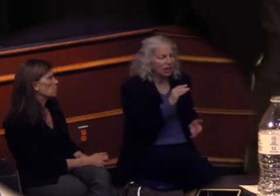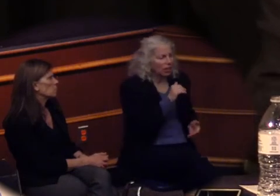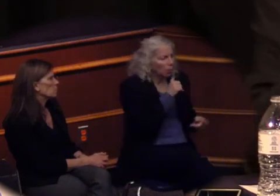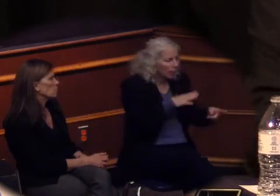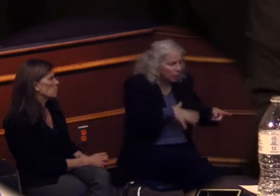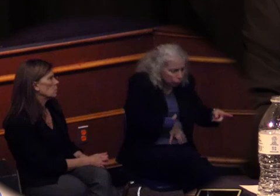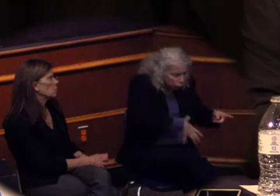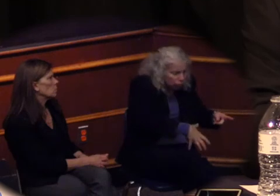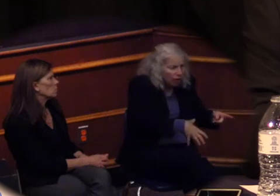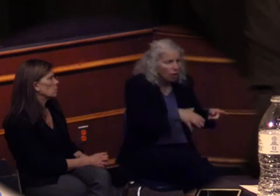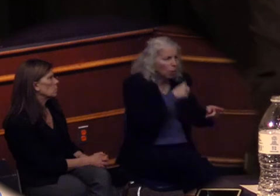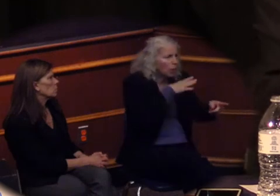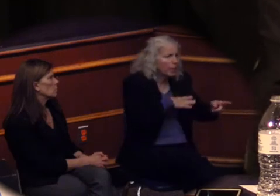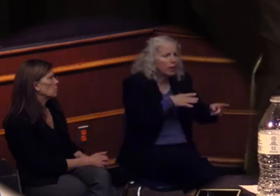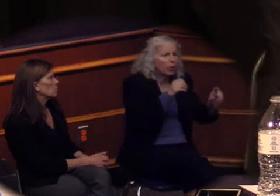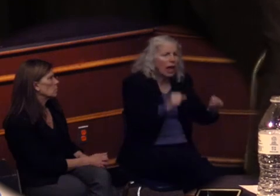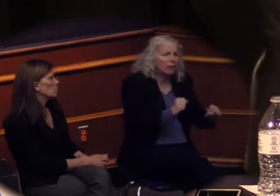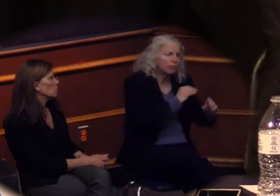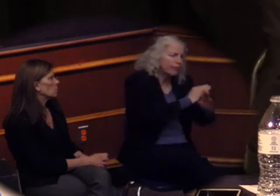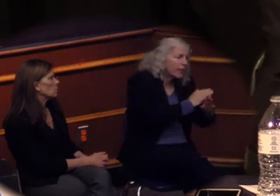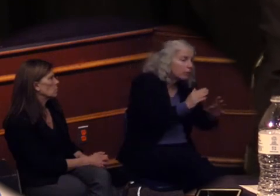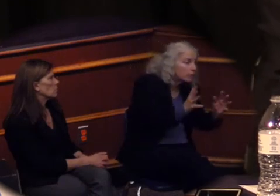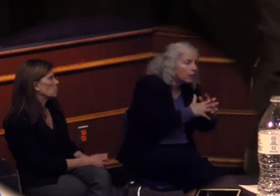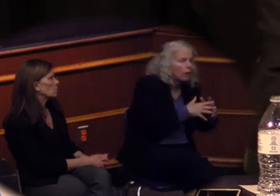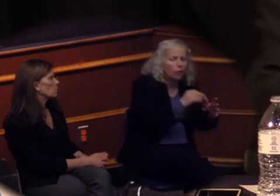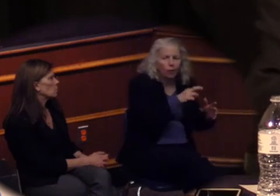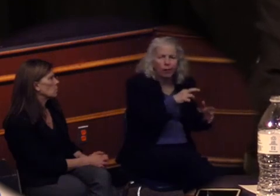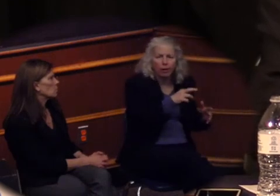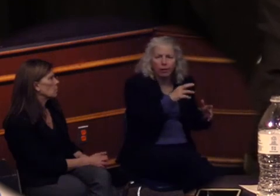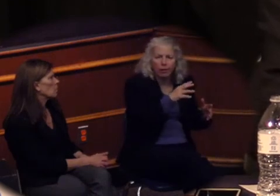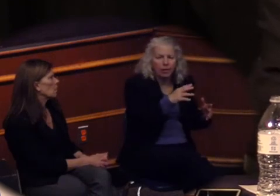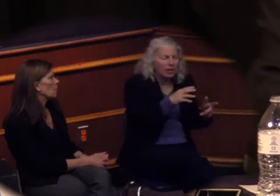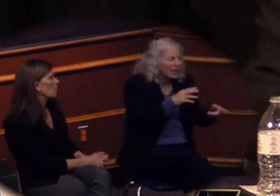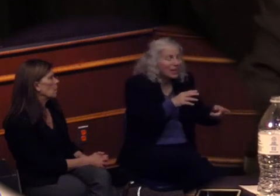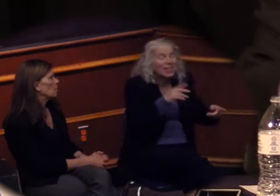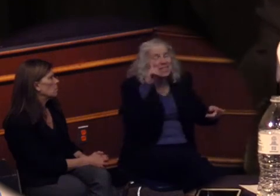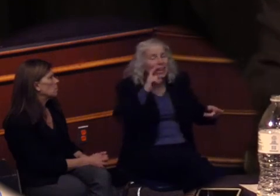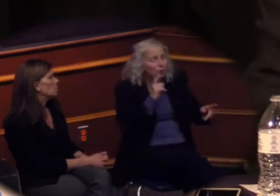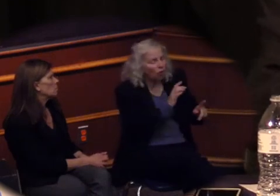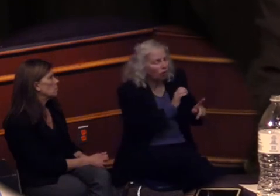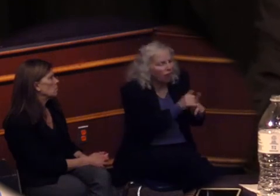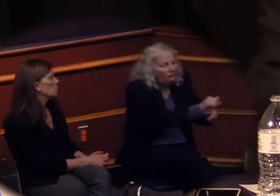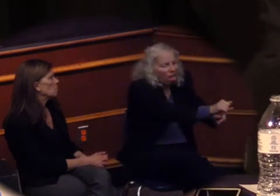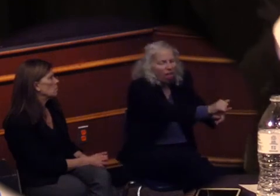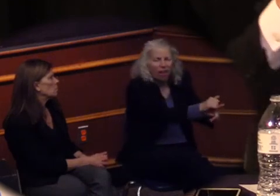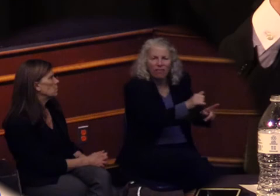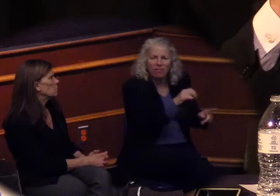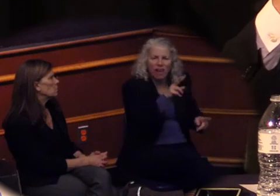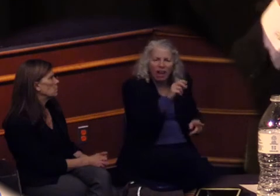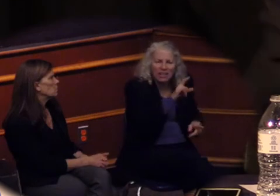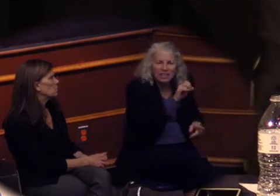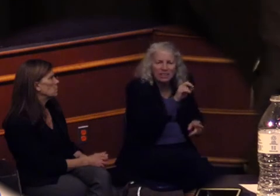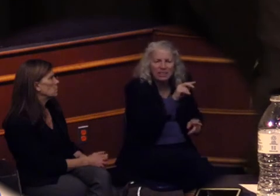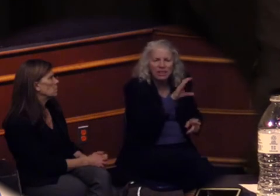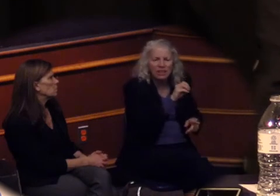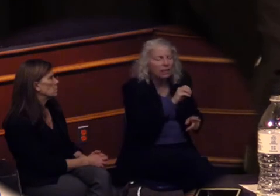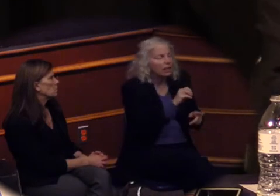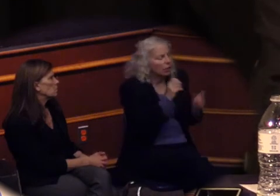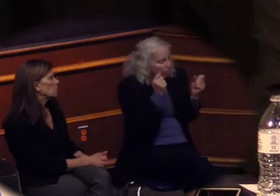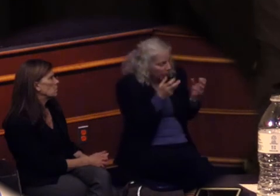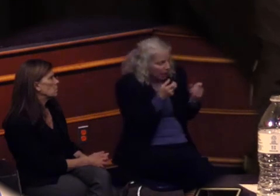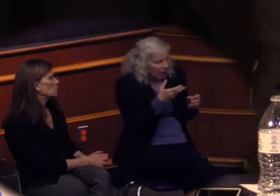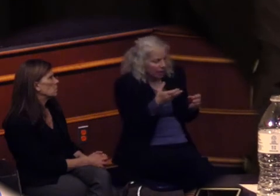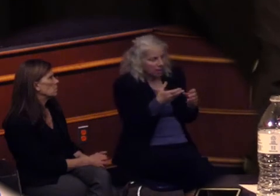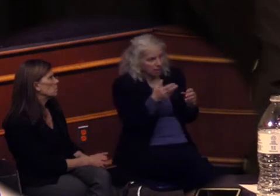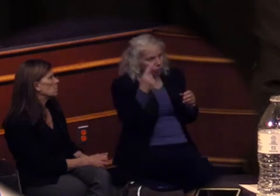reproductive rights. We need to address domestic violence and sexual harassment. Those are things that are fundamental to